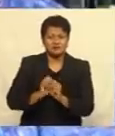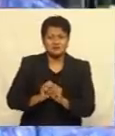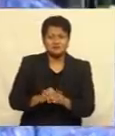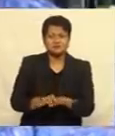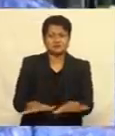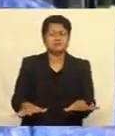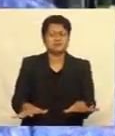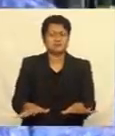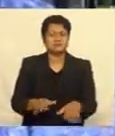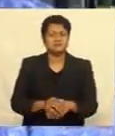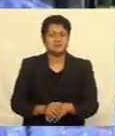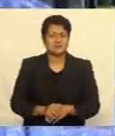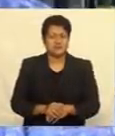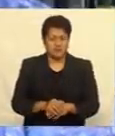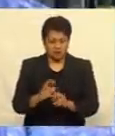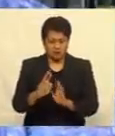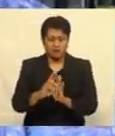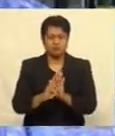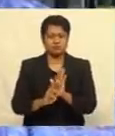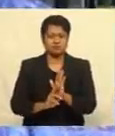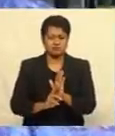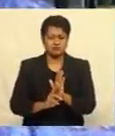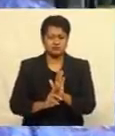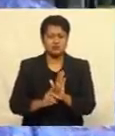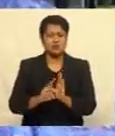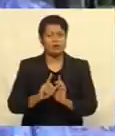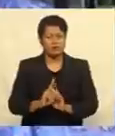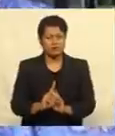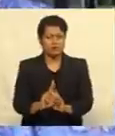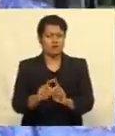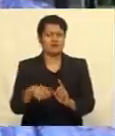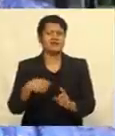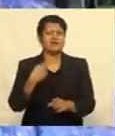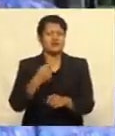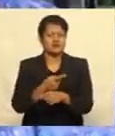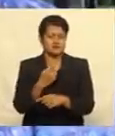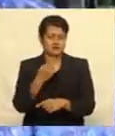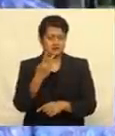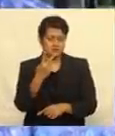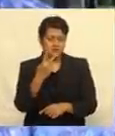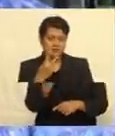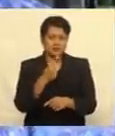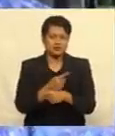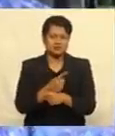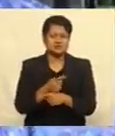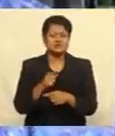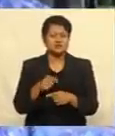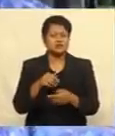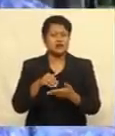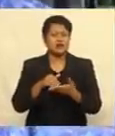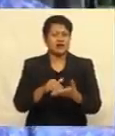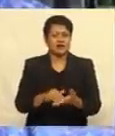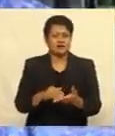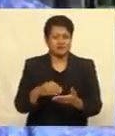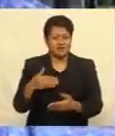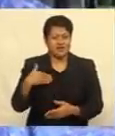regulatory measures will be in place for at least the next 2 weeks, and this is to help the Health Ministry contain this